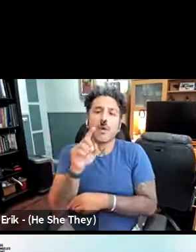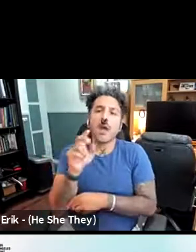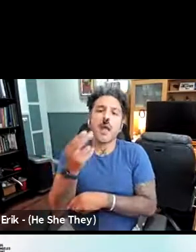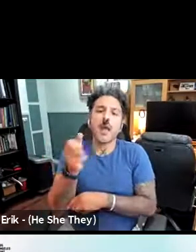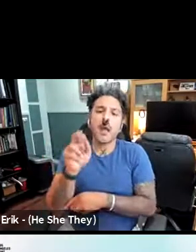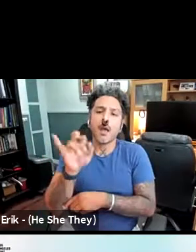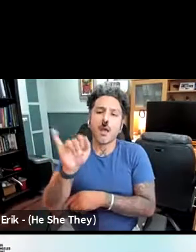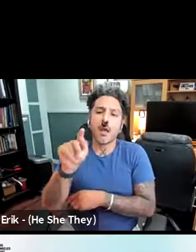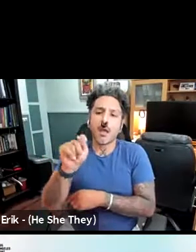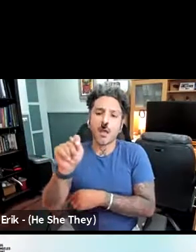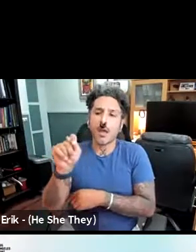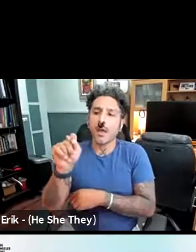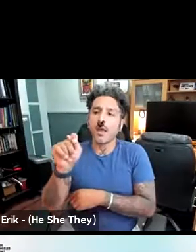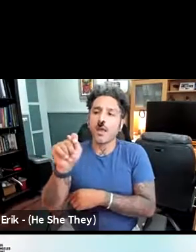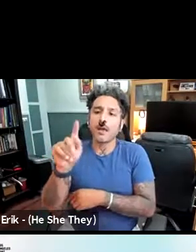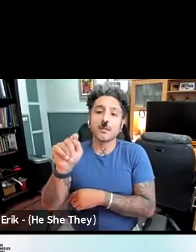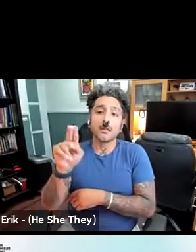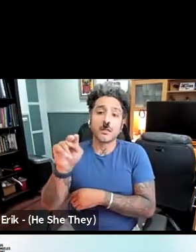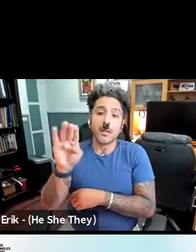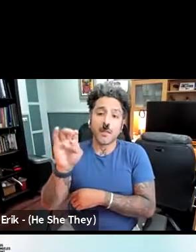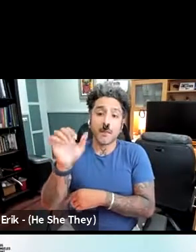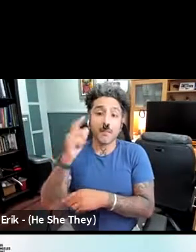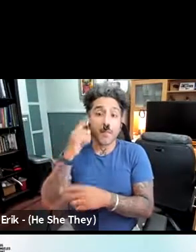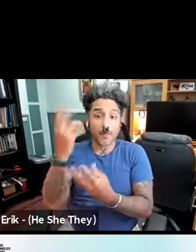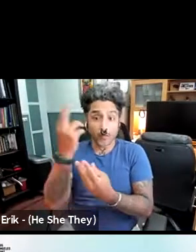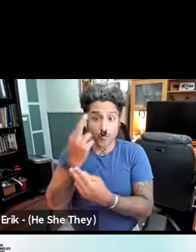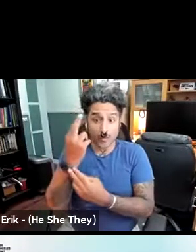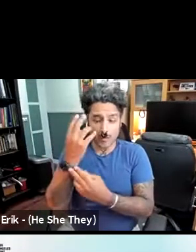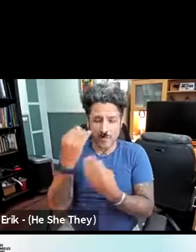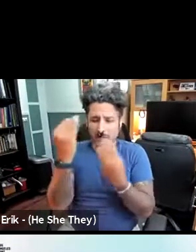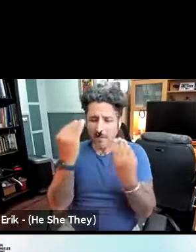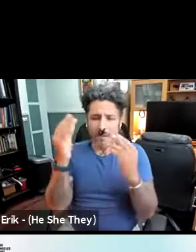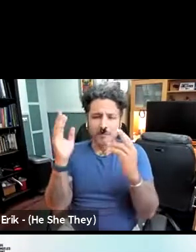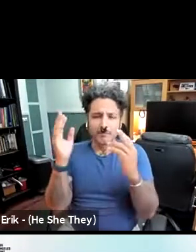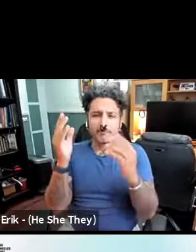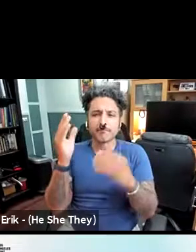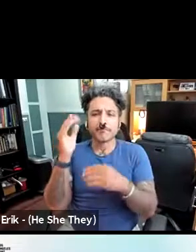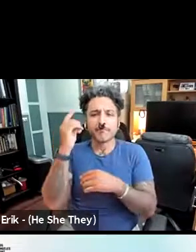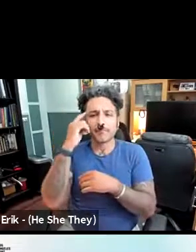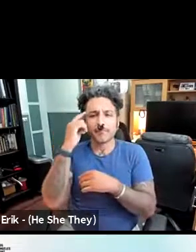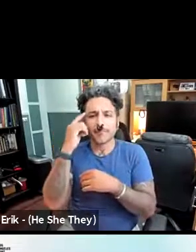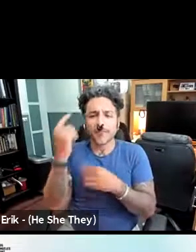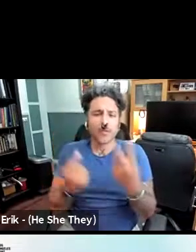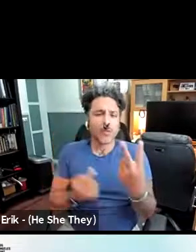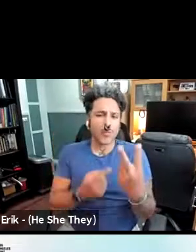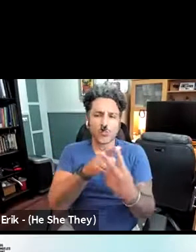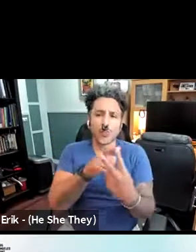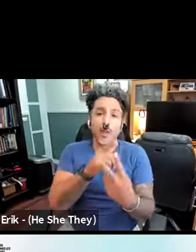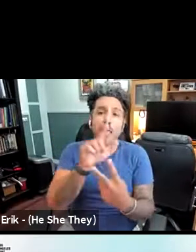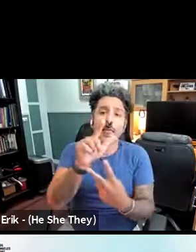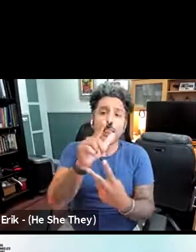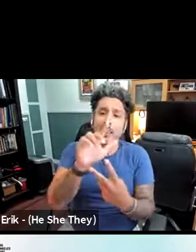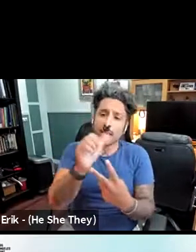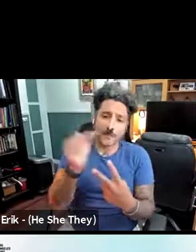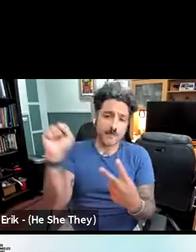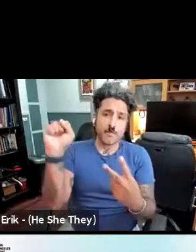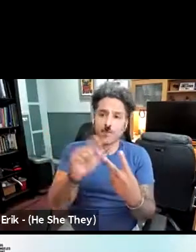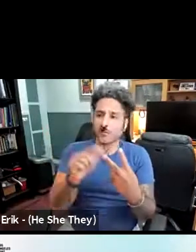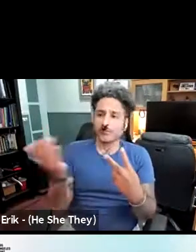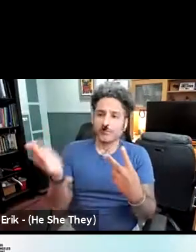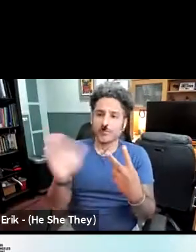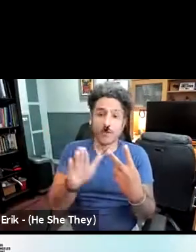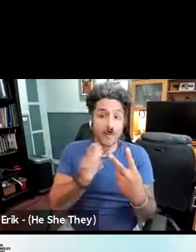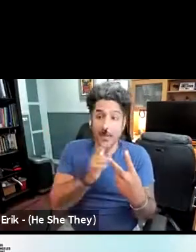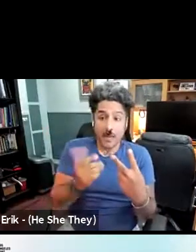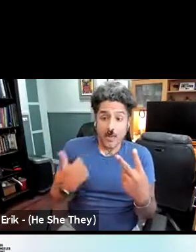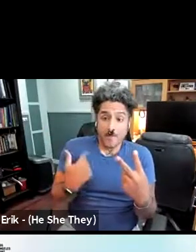says, "I had reasoned this out in my mind. There was one of two things I had a right to, liberty or death. If I could not have one,